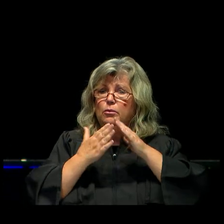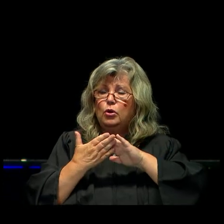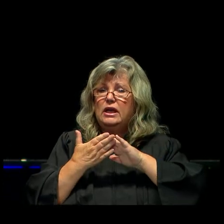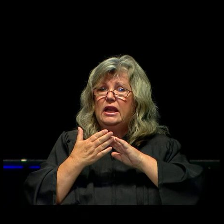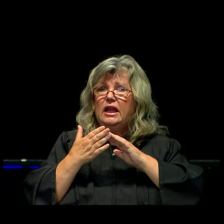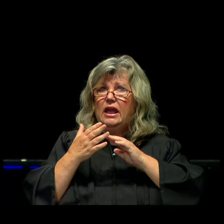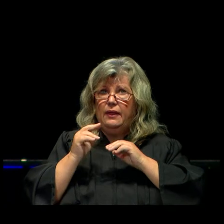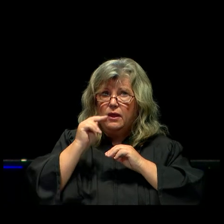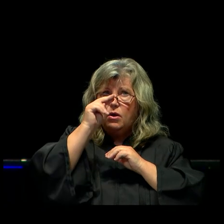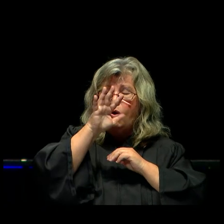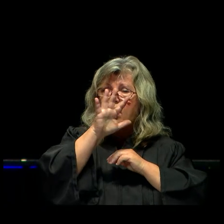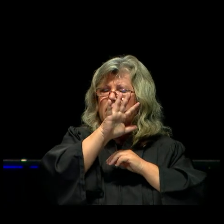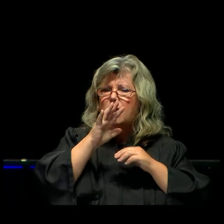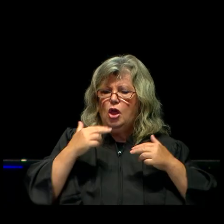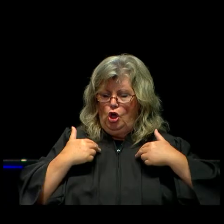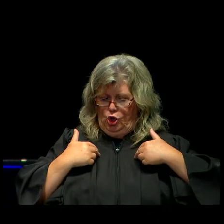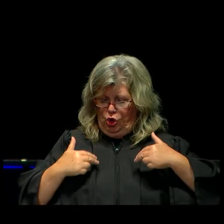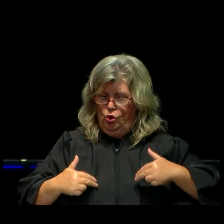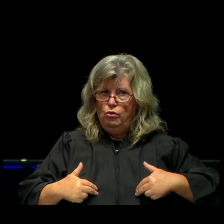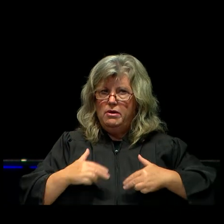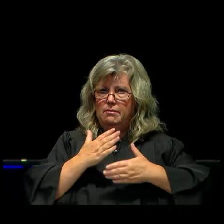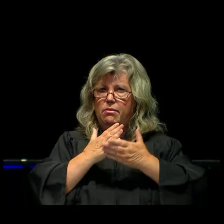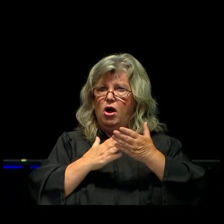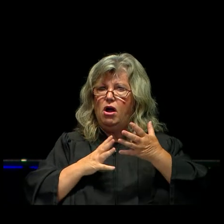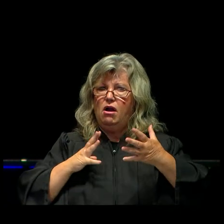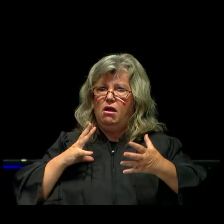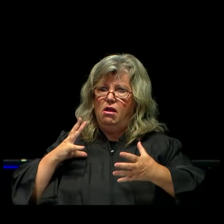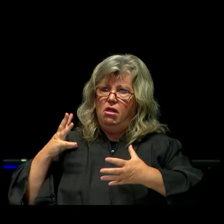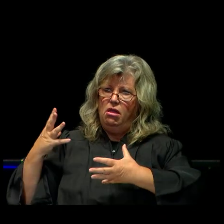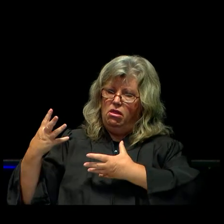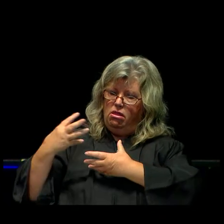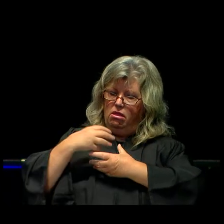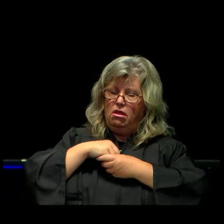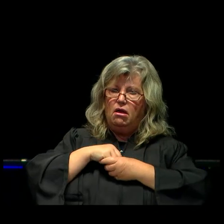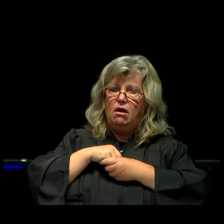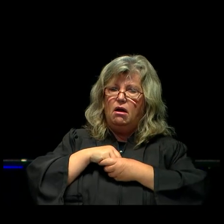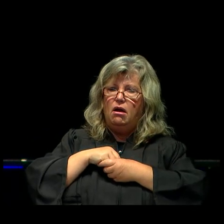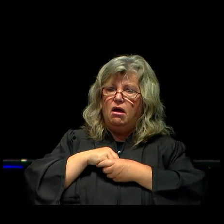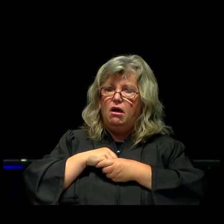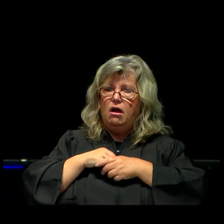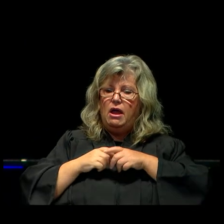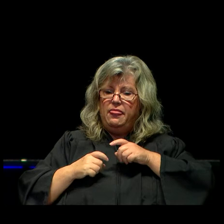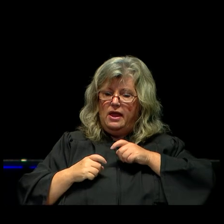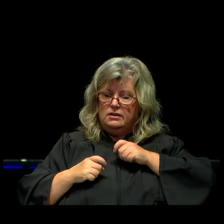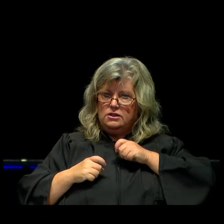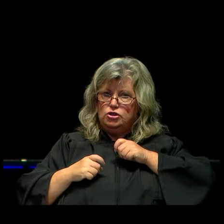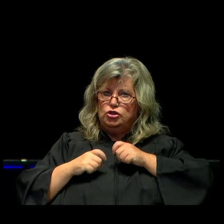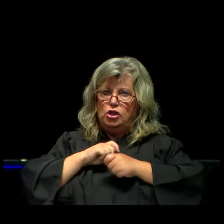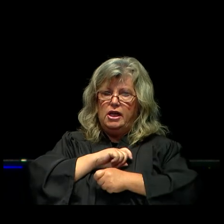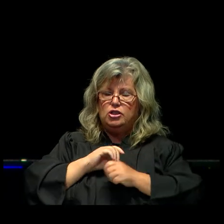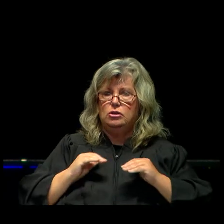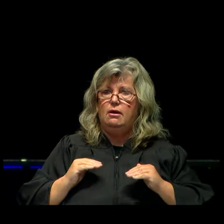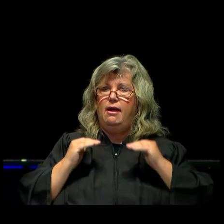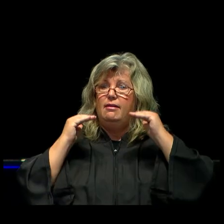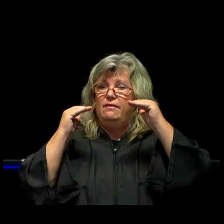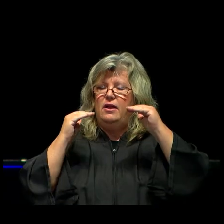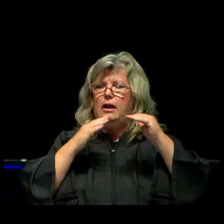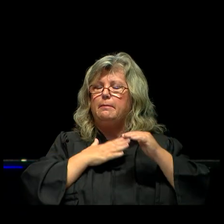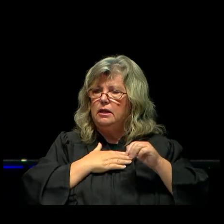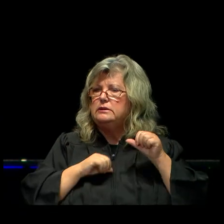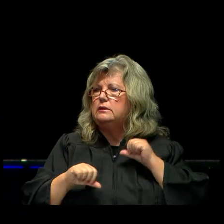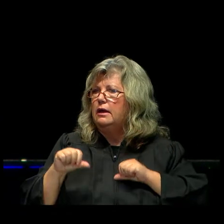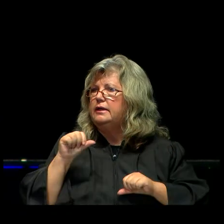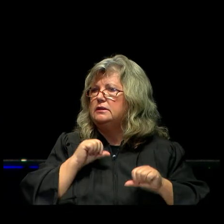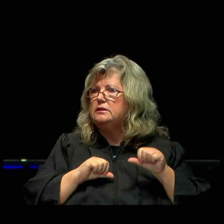that whole human dimension that has truly transformed my own science. It's elevated my science